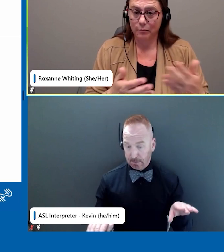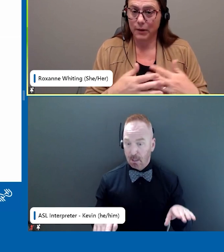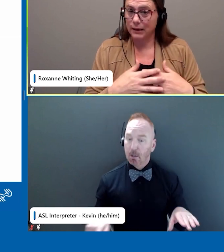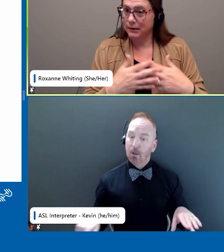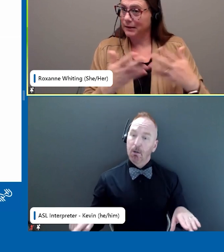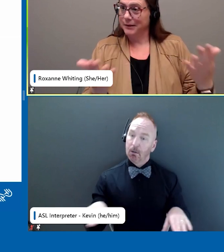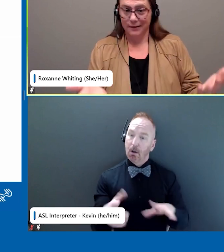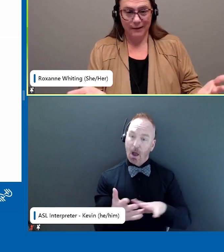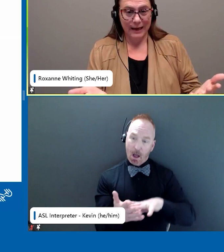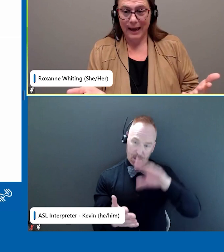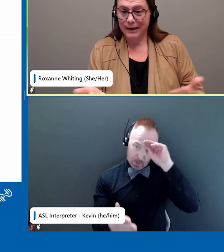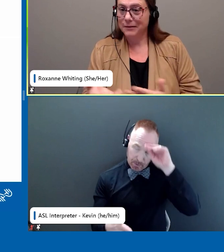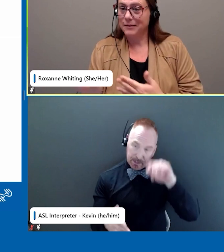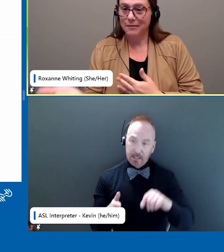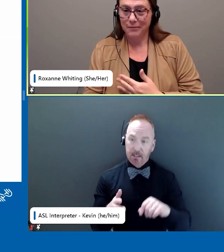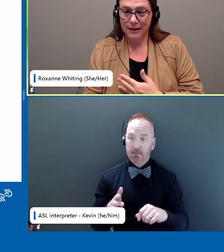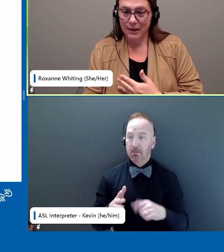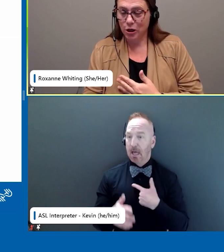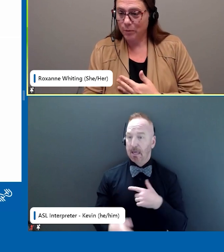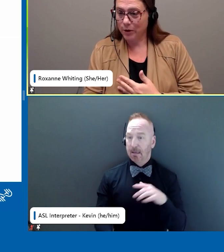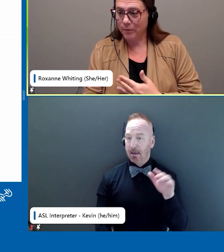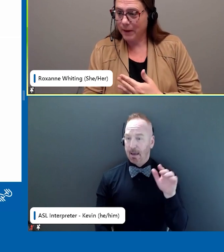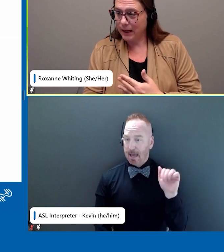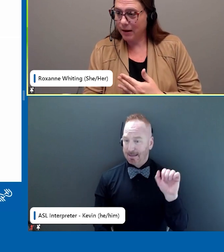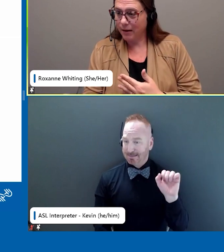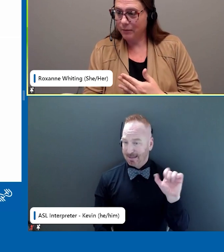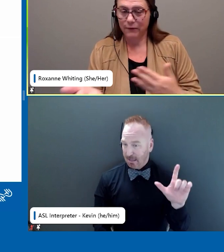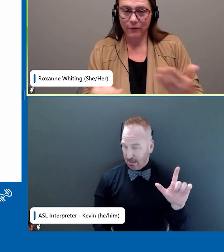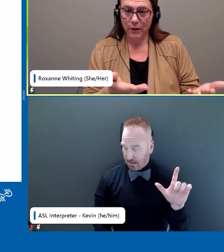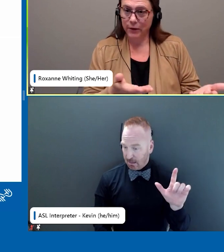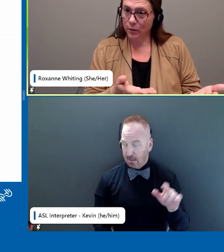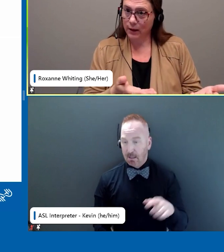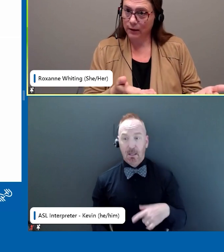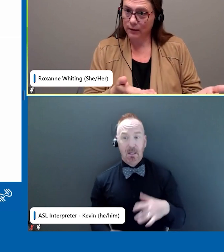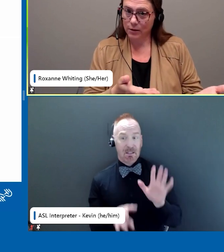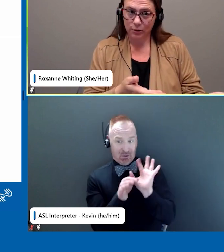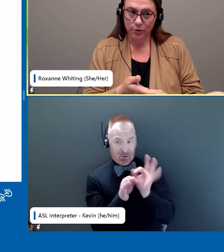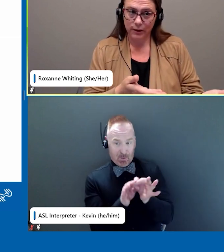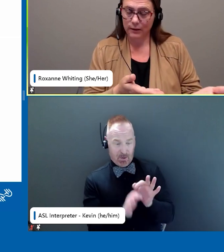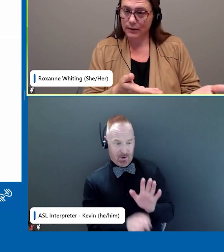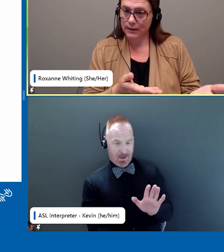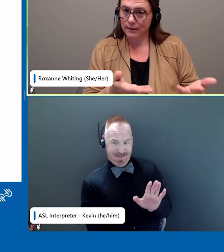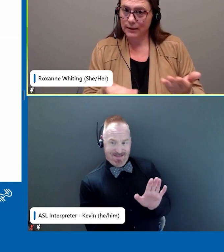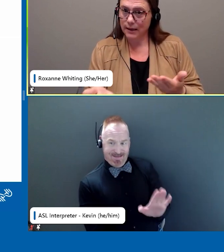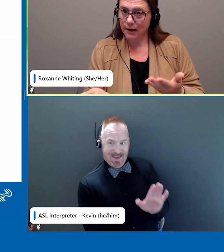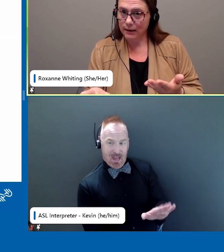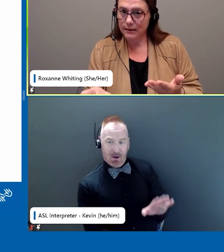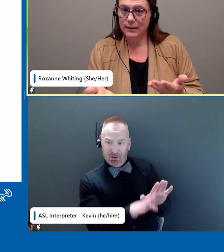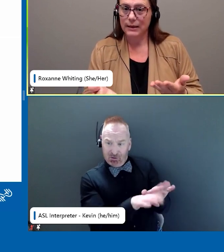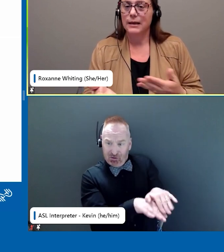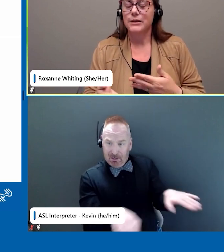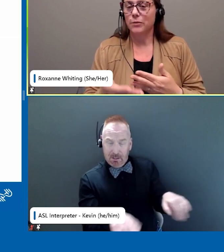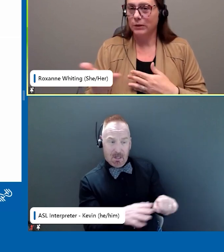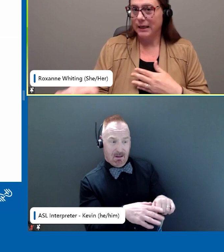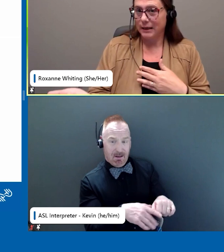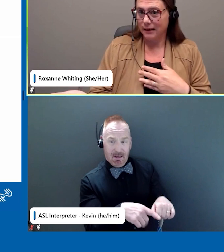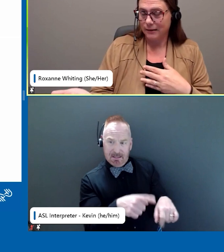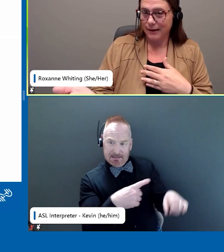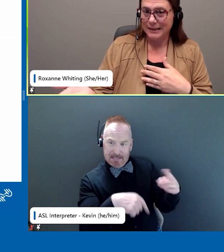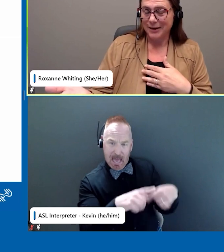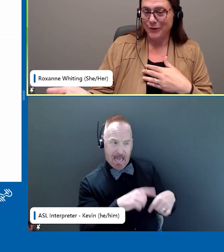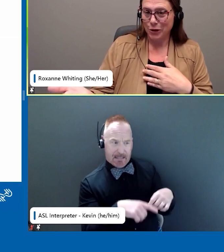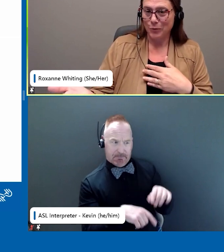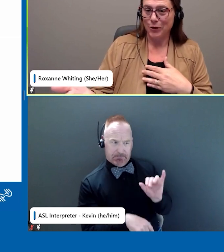ASL, but again, the interpreter may not be familiar with children's signs. So we'll need